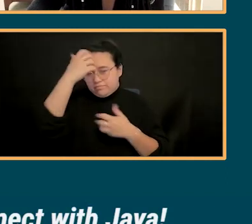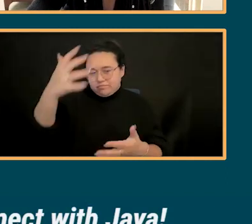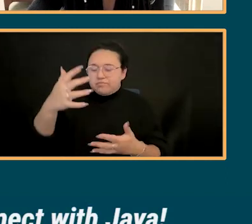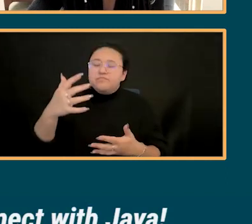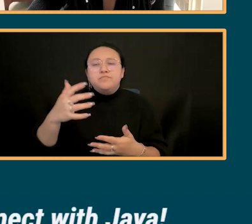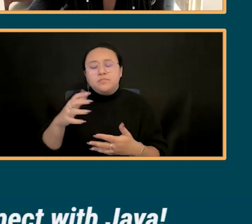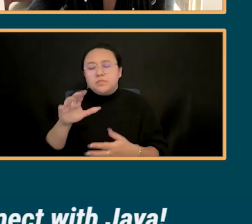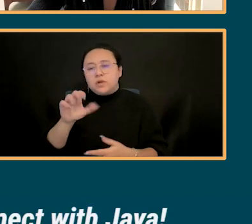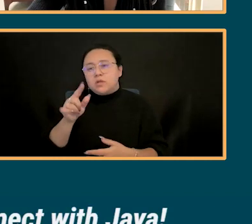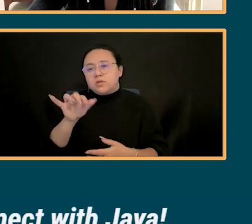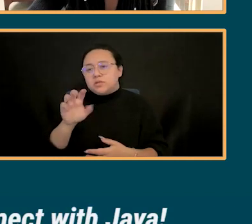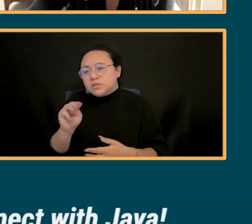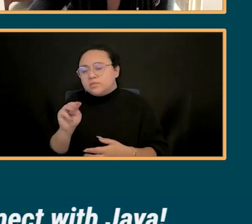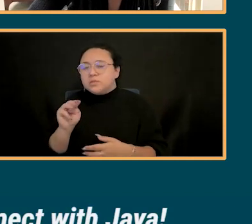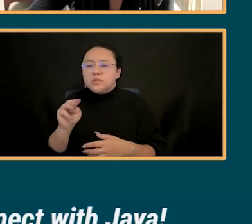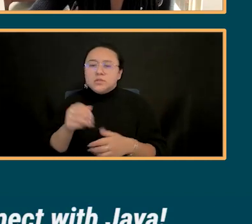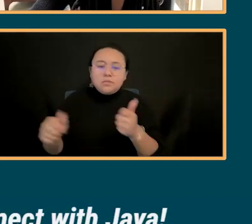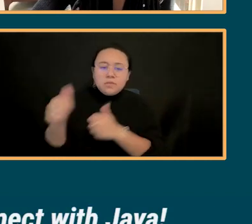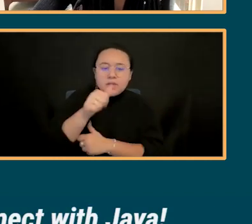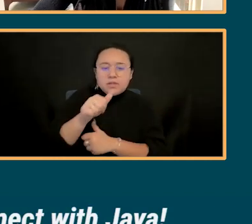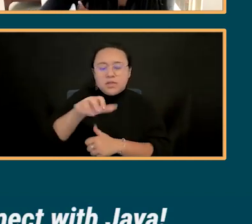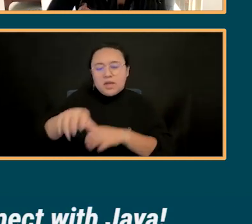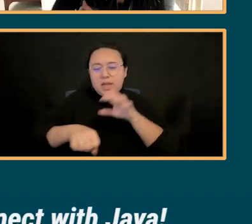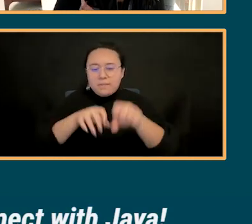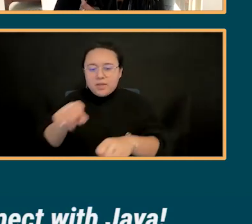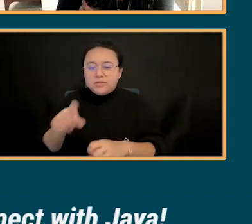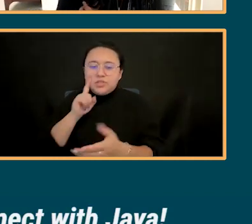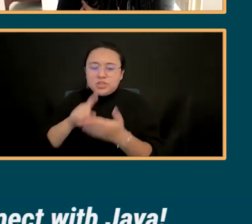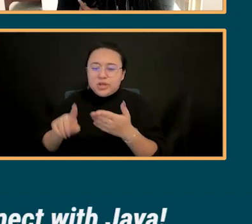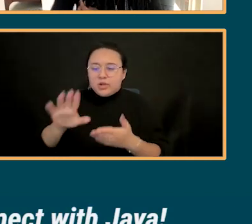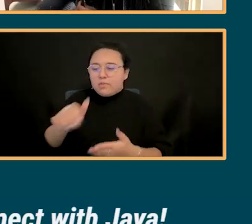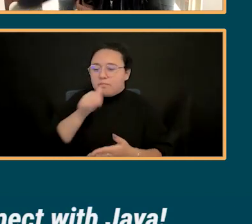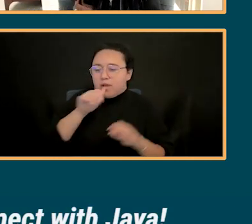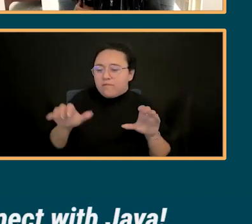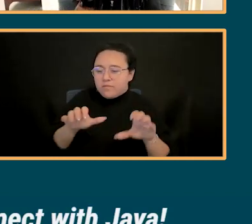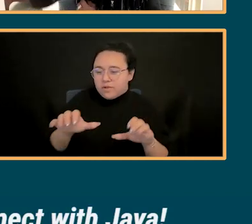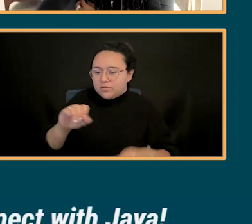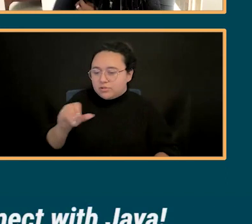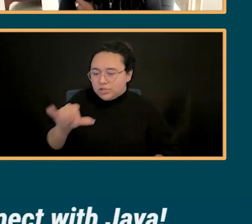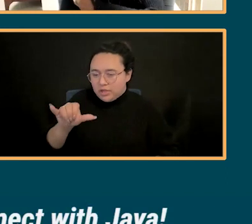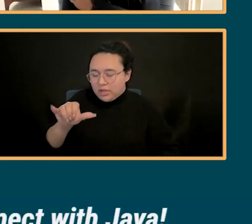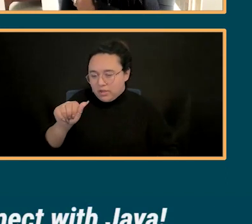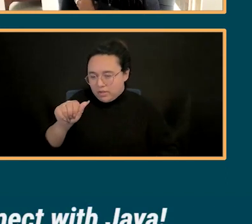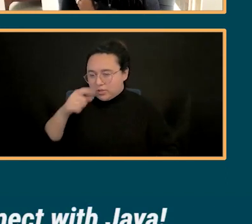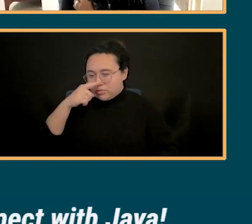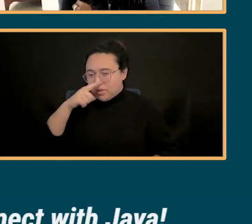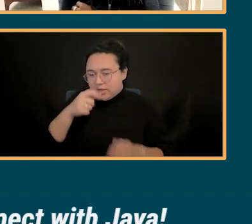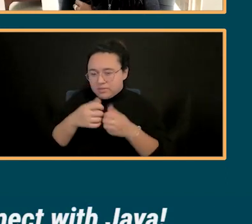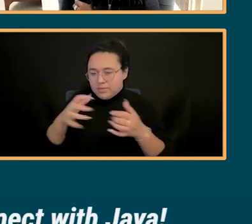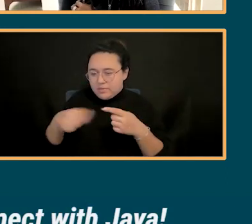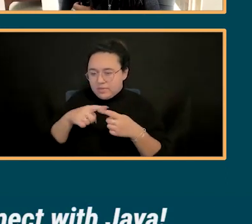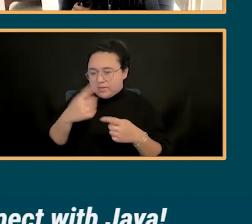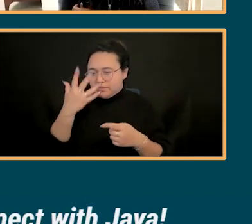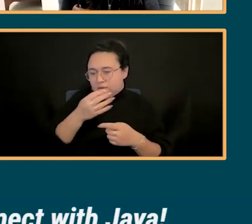and capitalism. Definitely check out Jaya's private practice. Jaya, can you expand on this